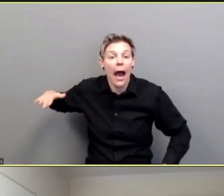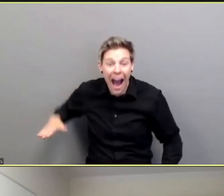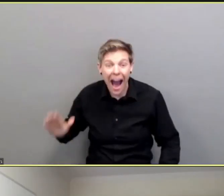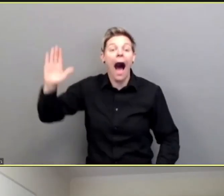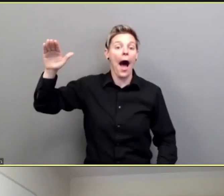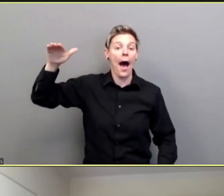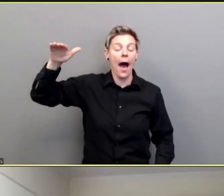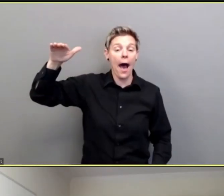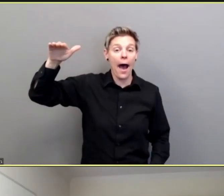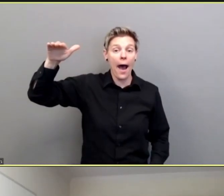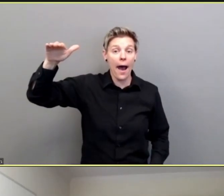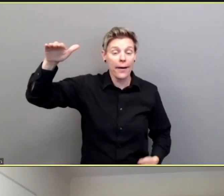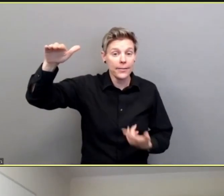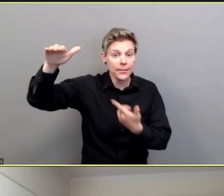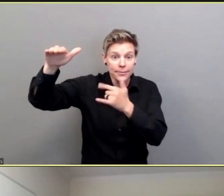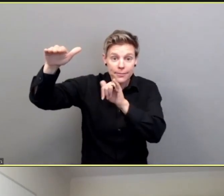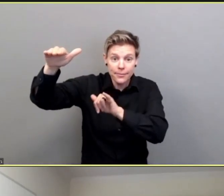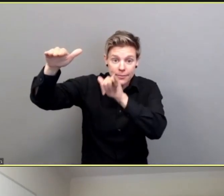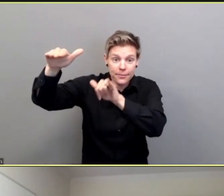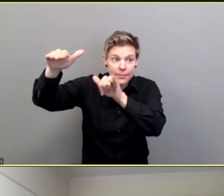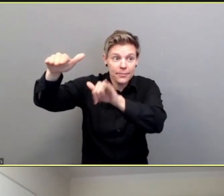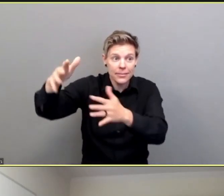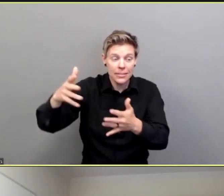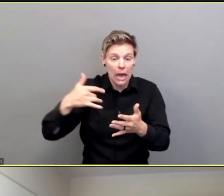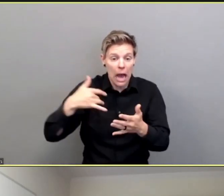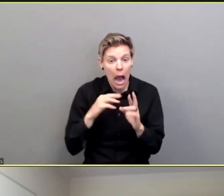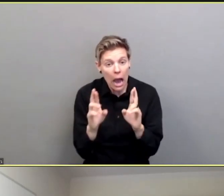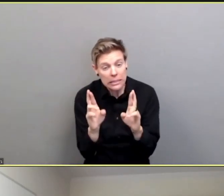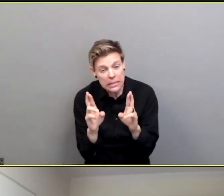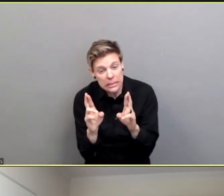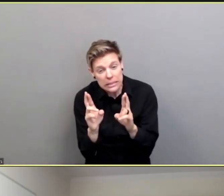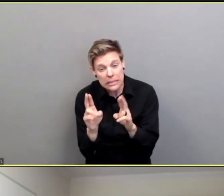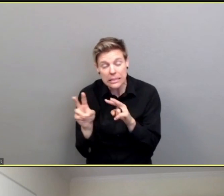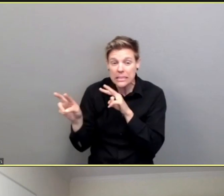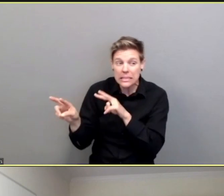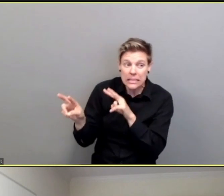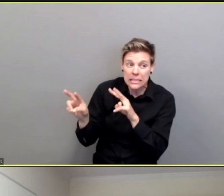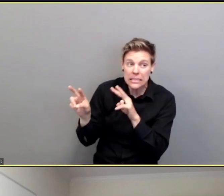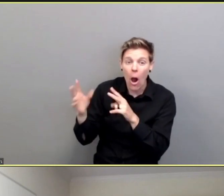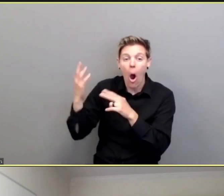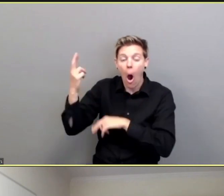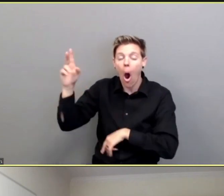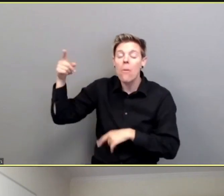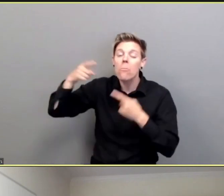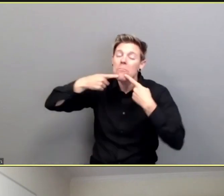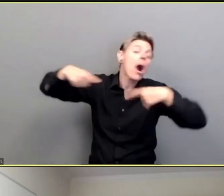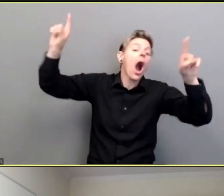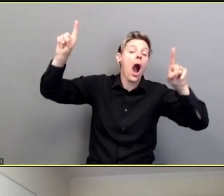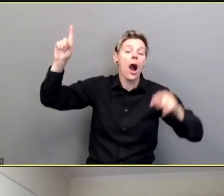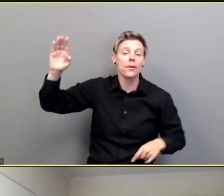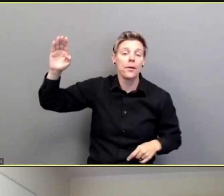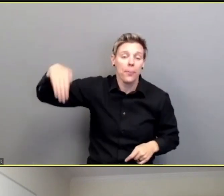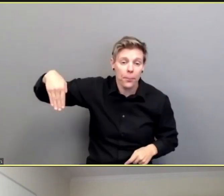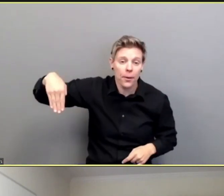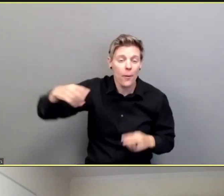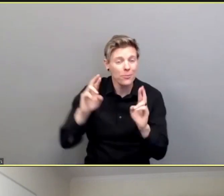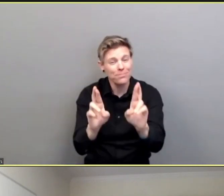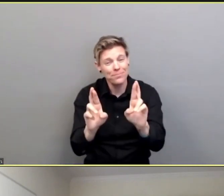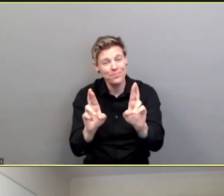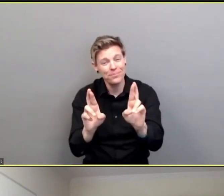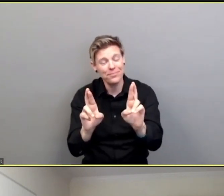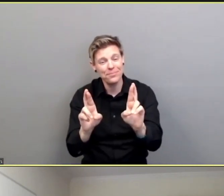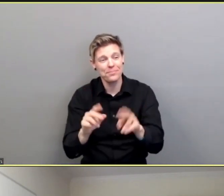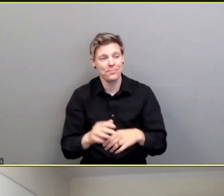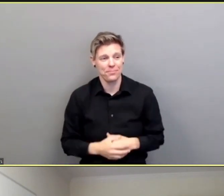that whole southeastern part of the state will see a downturn in the near future. And I just wanted to add that was an